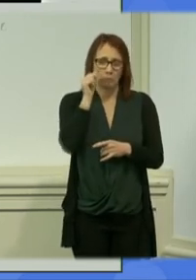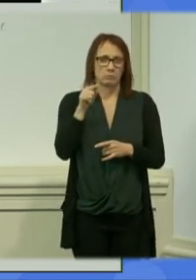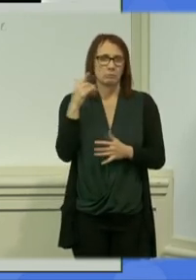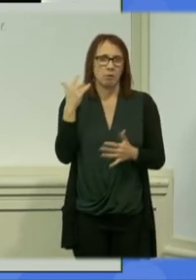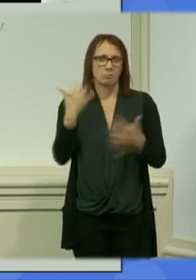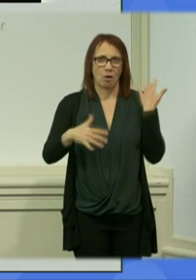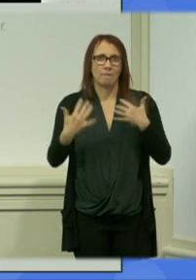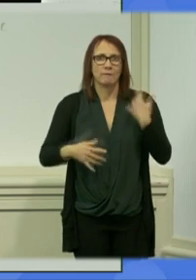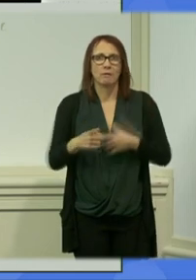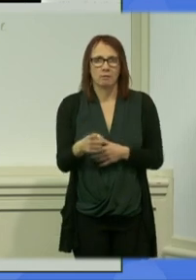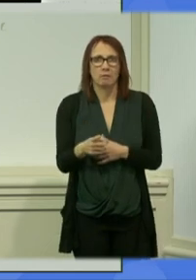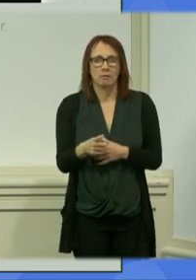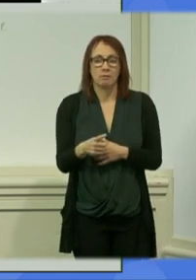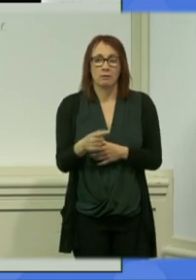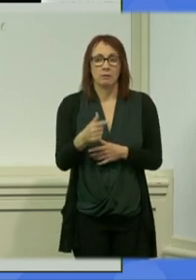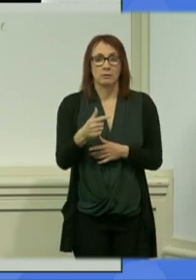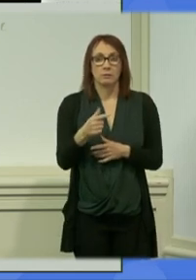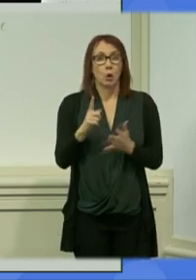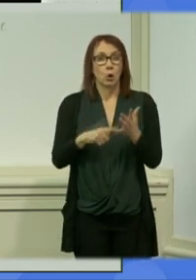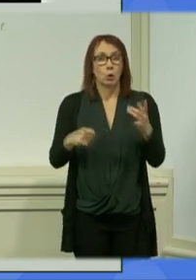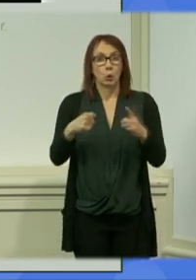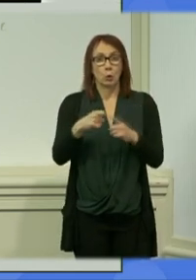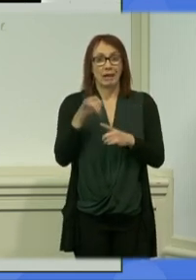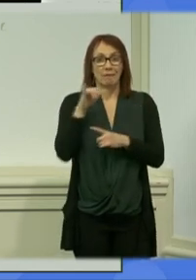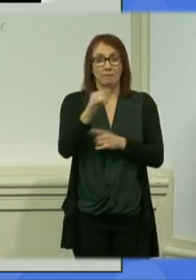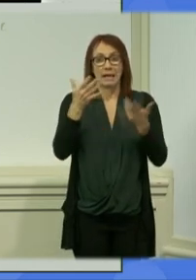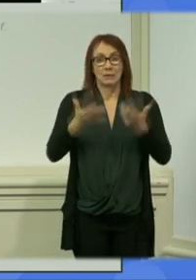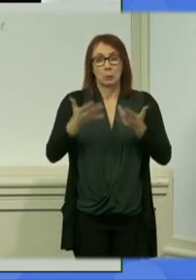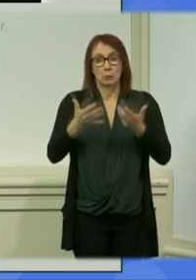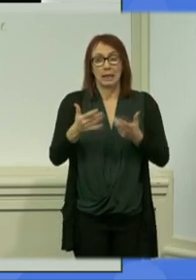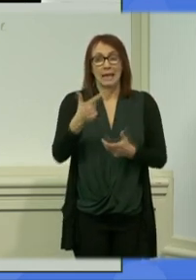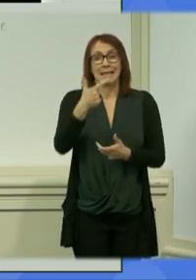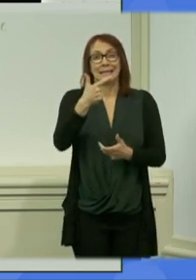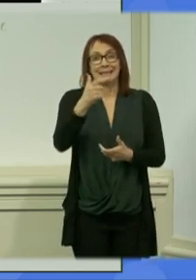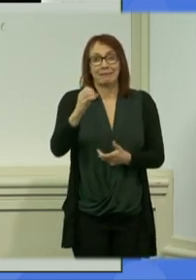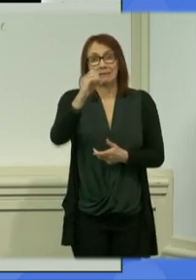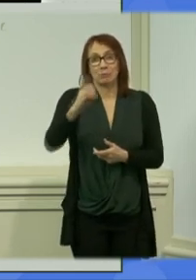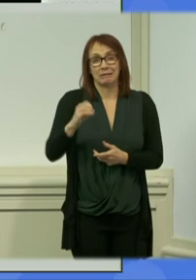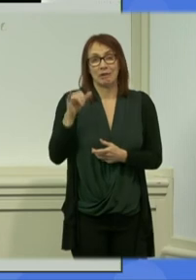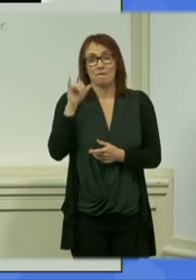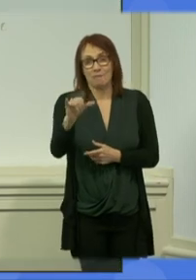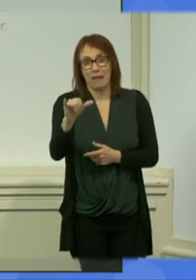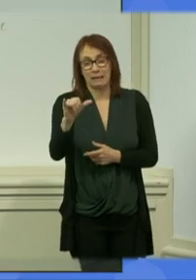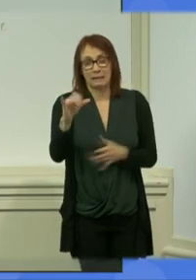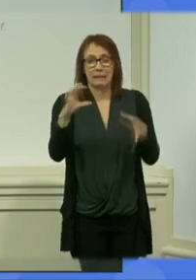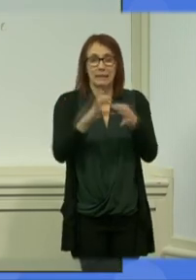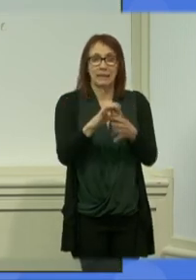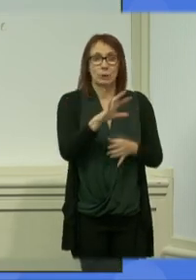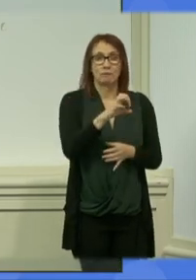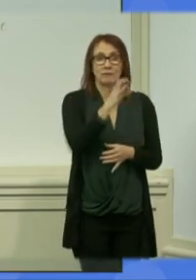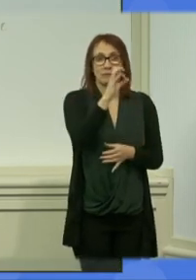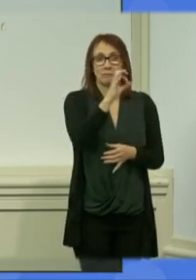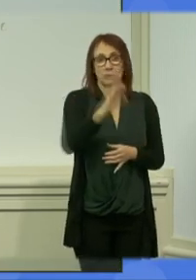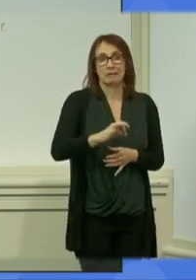harmful. And 70% of UK flights today are taken by only 15% of the population. It's generally wealthier people who take all